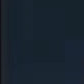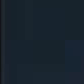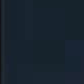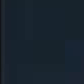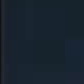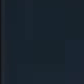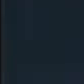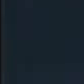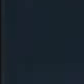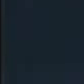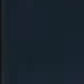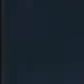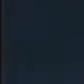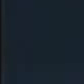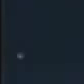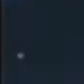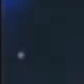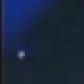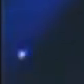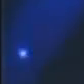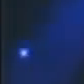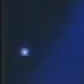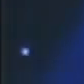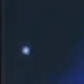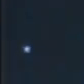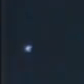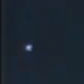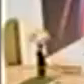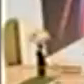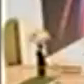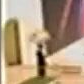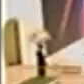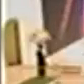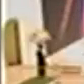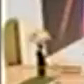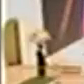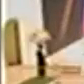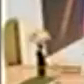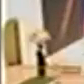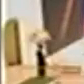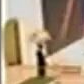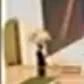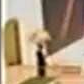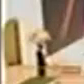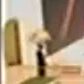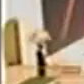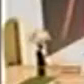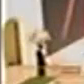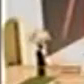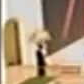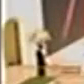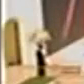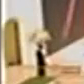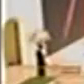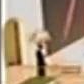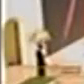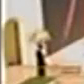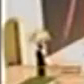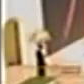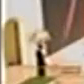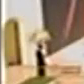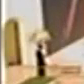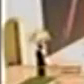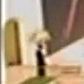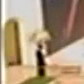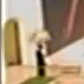mountain. You will face new challenges with new power, with new courage. And whatever